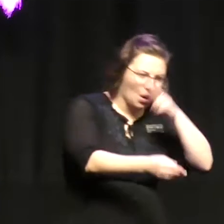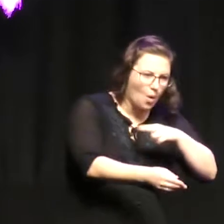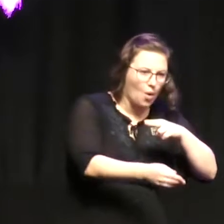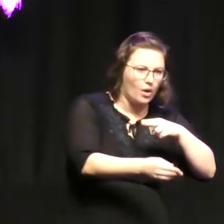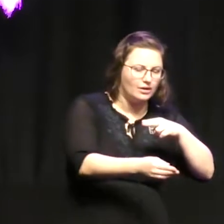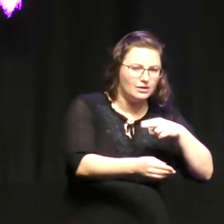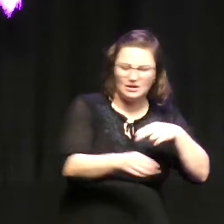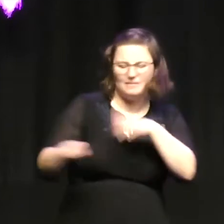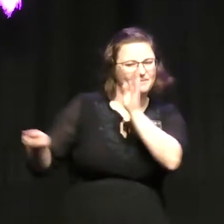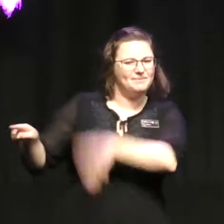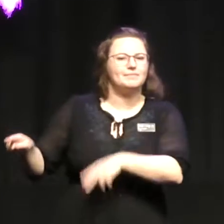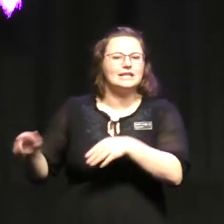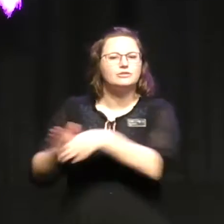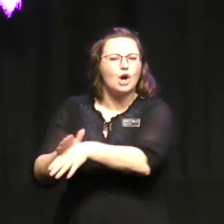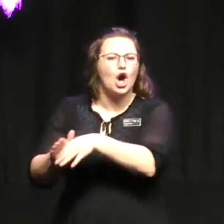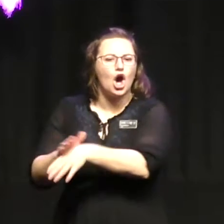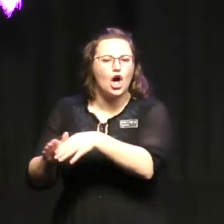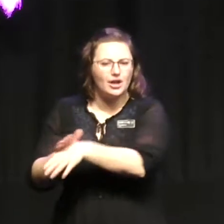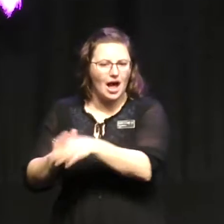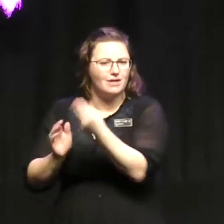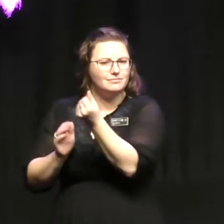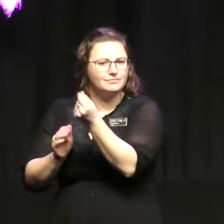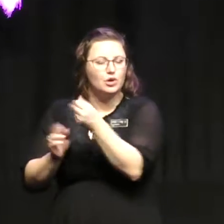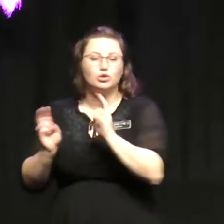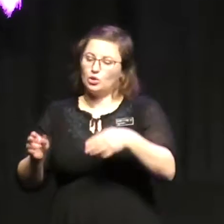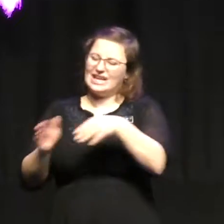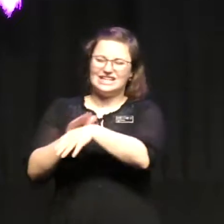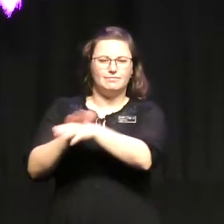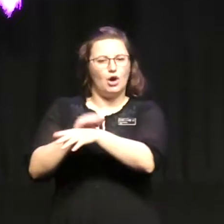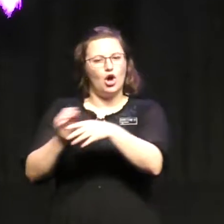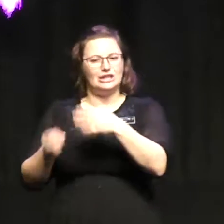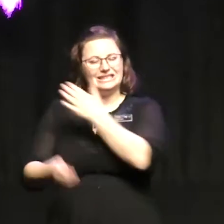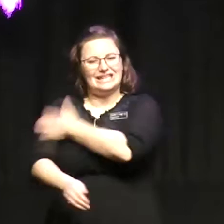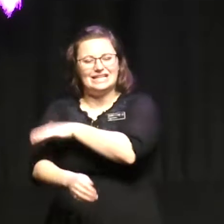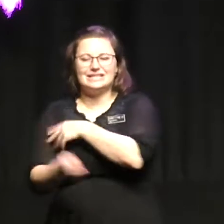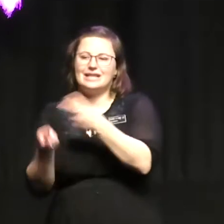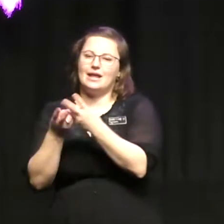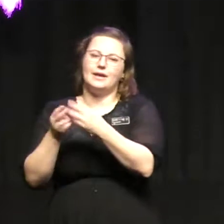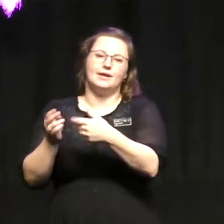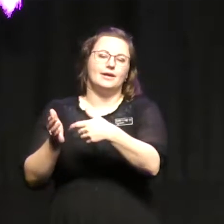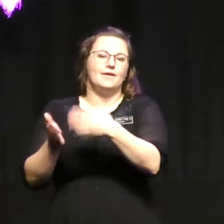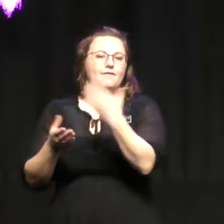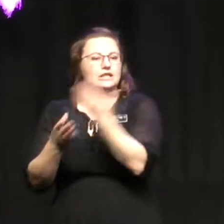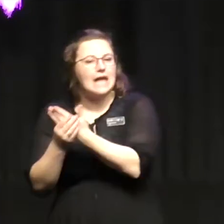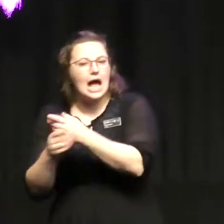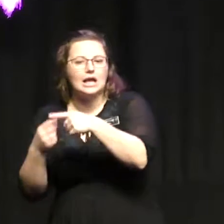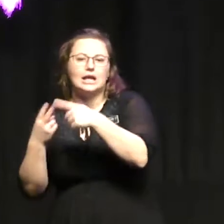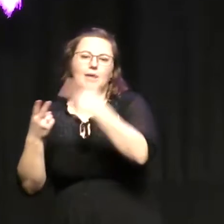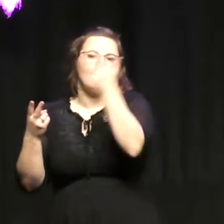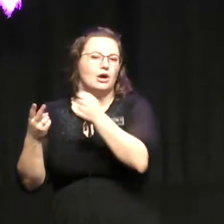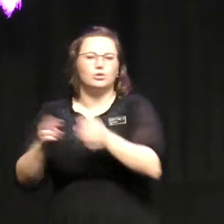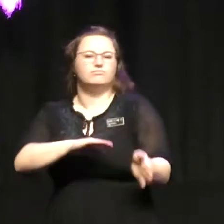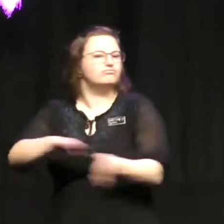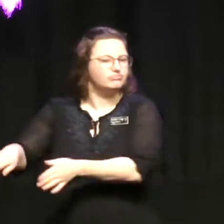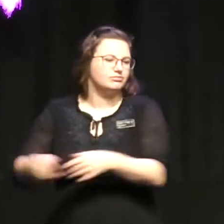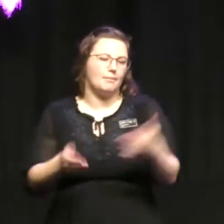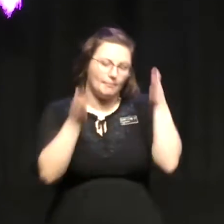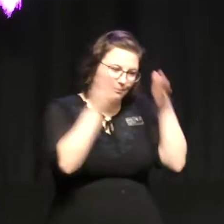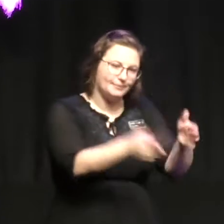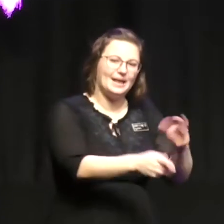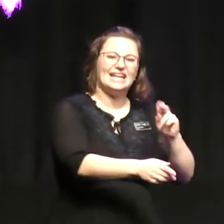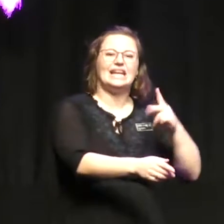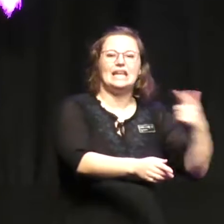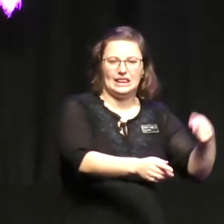of savings and savings related services such as insurance and pension.